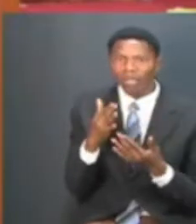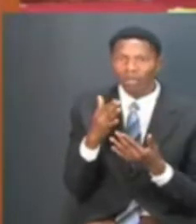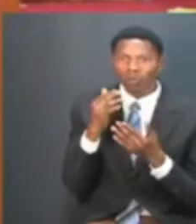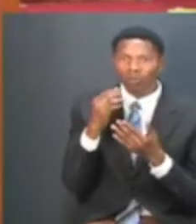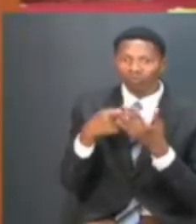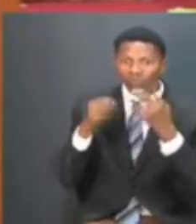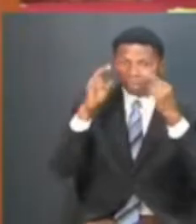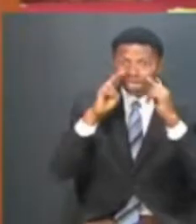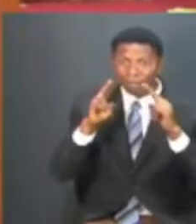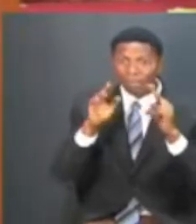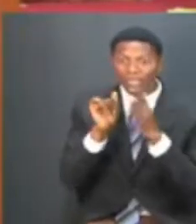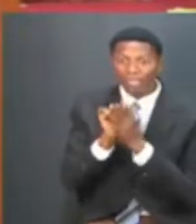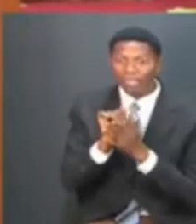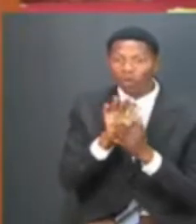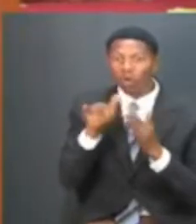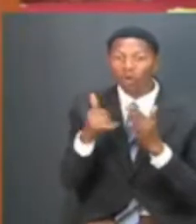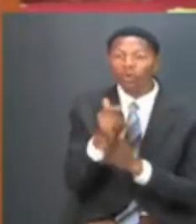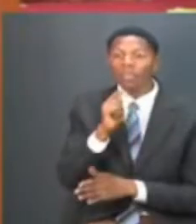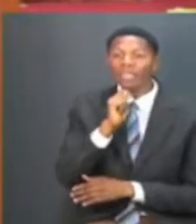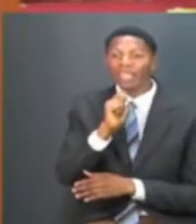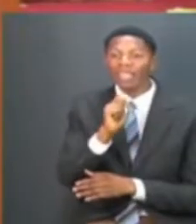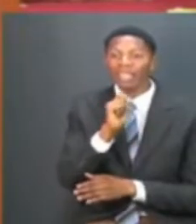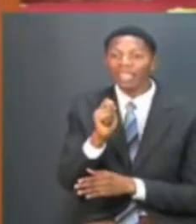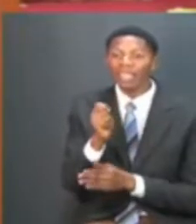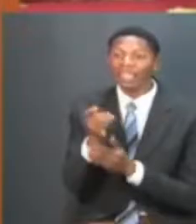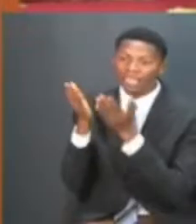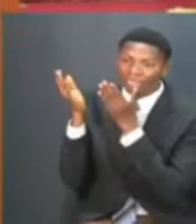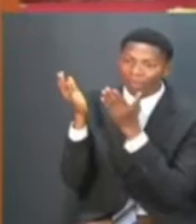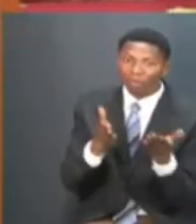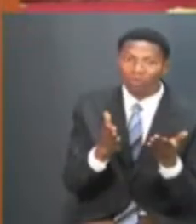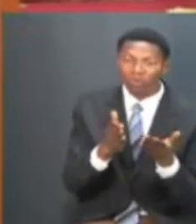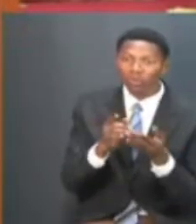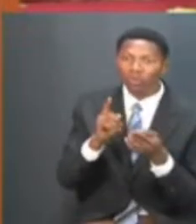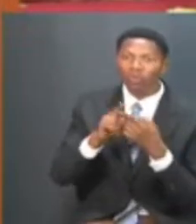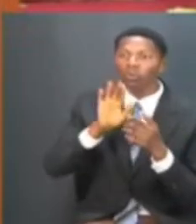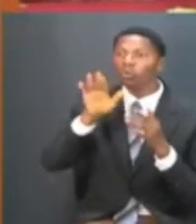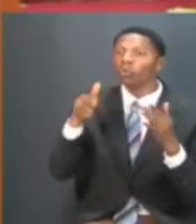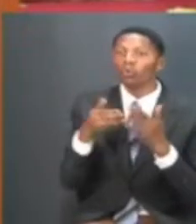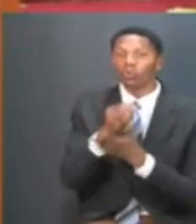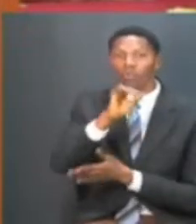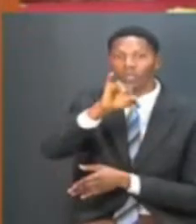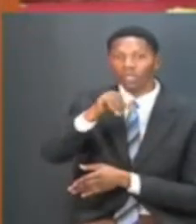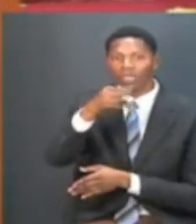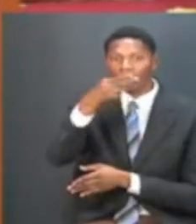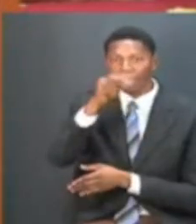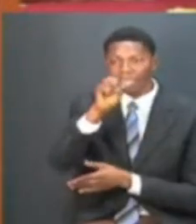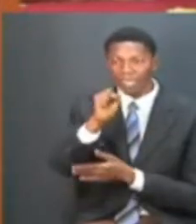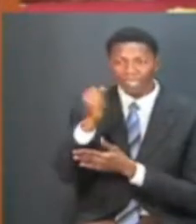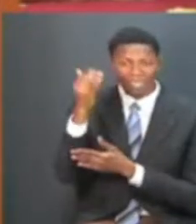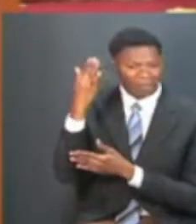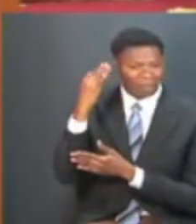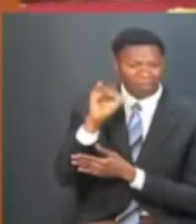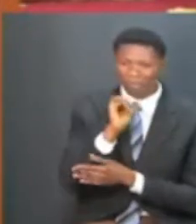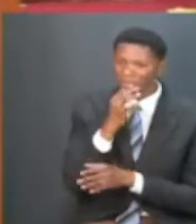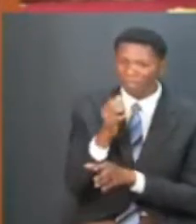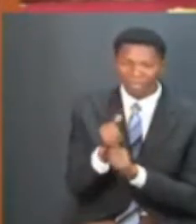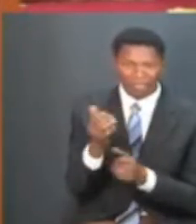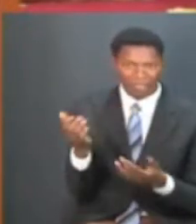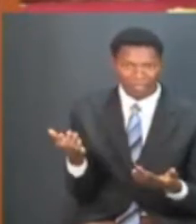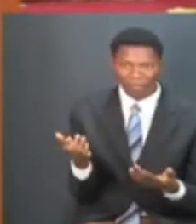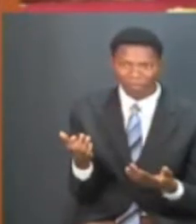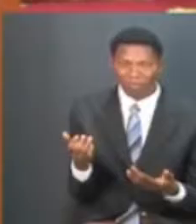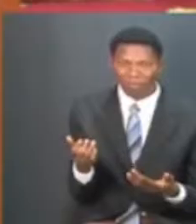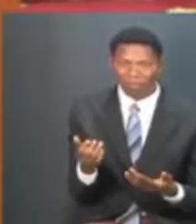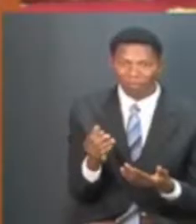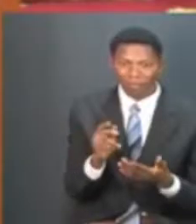even find those tools that were supplied to all junior high schools in those days. And the program